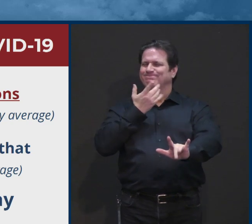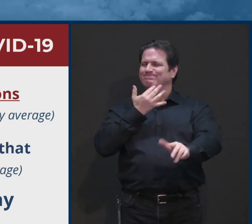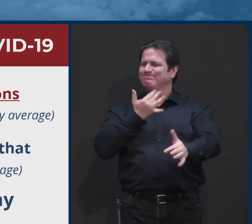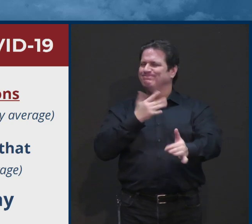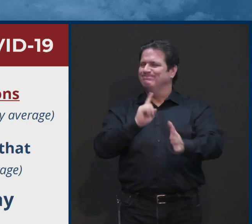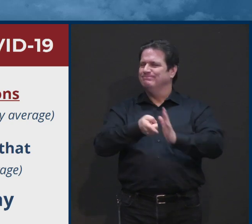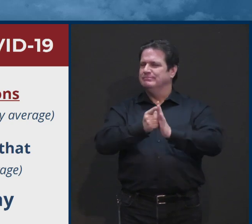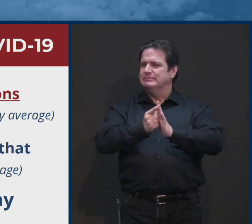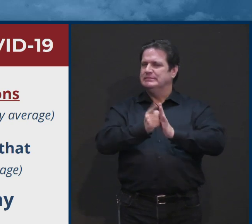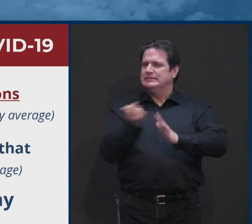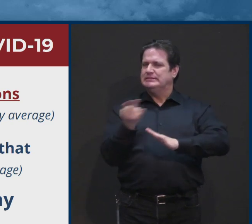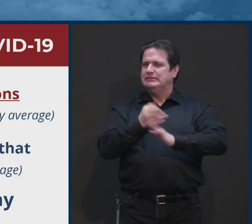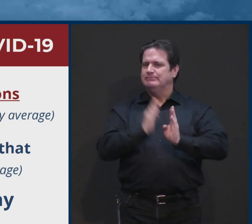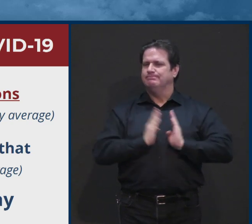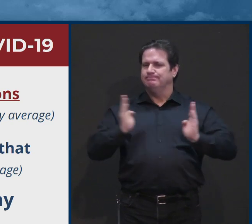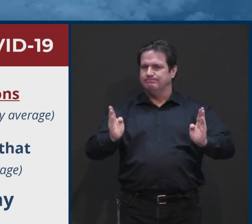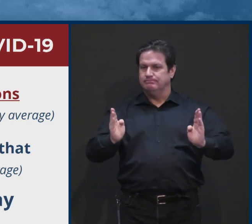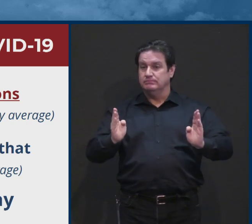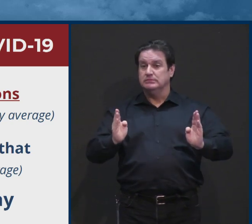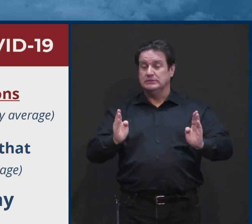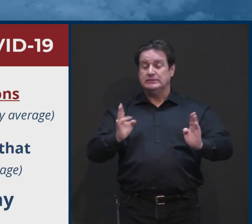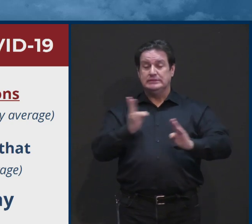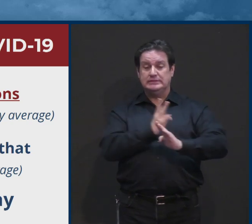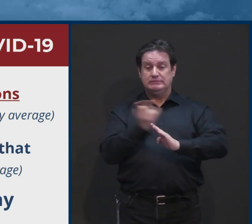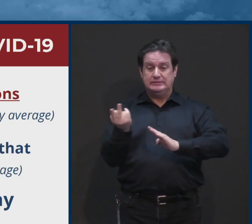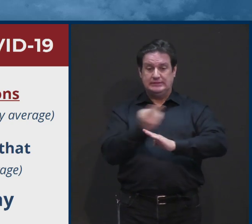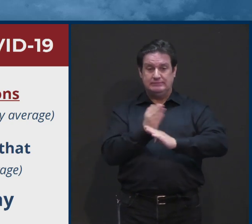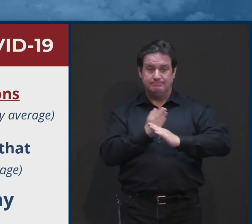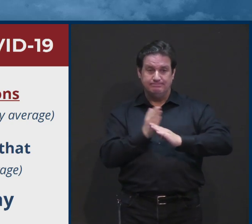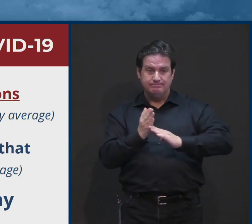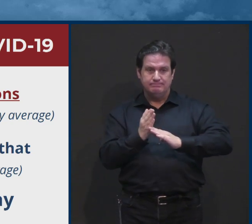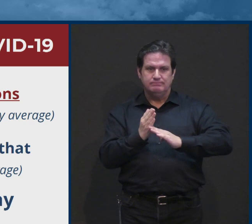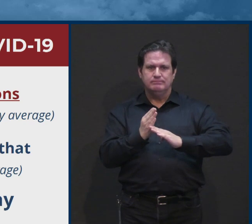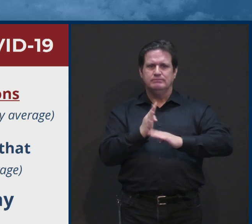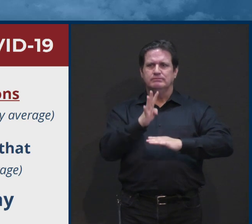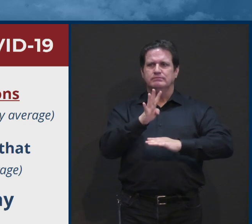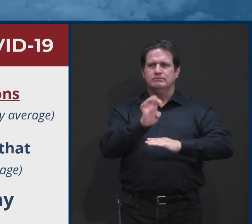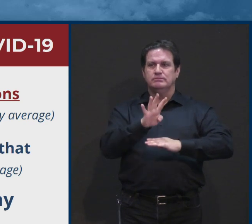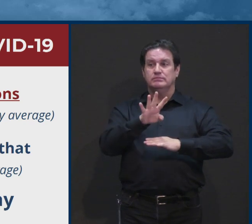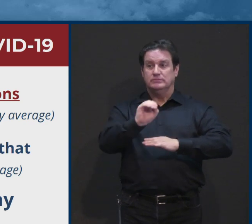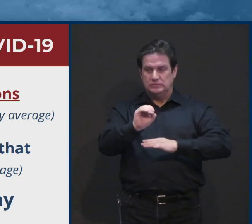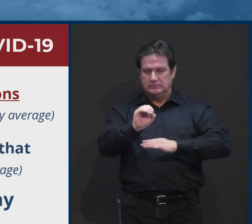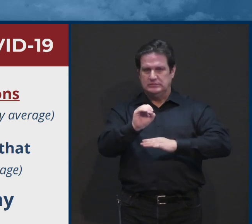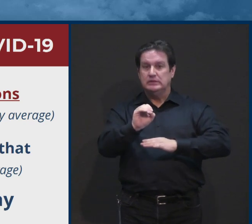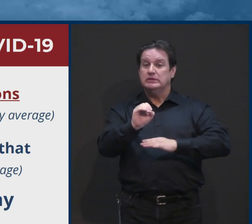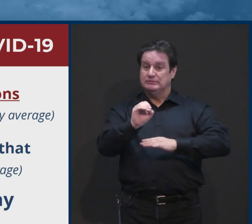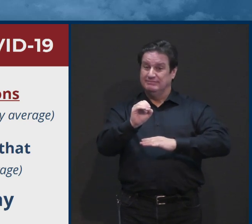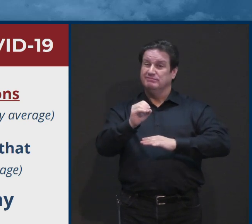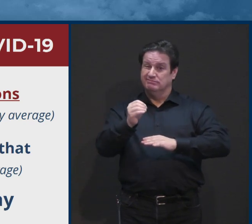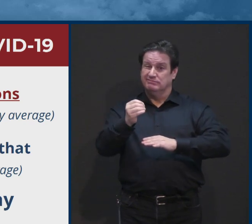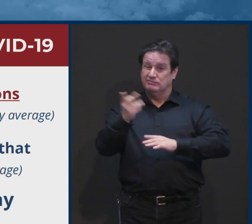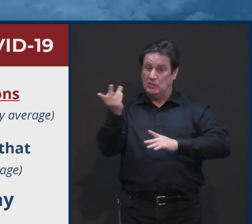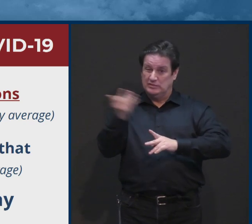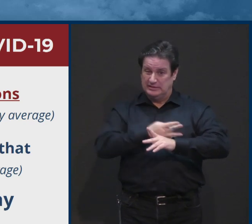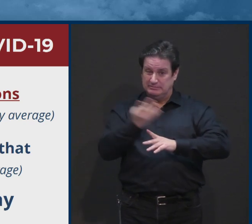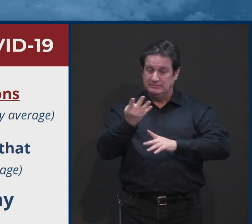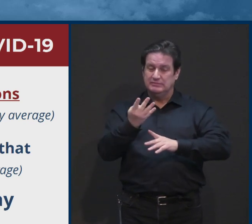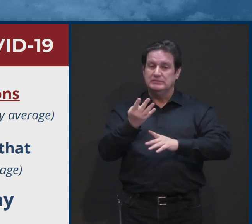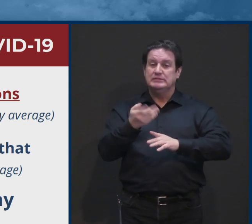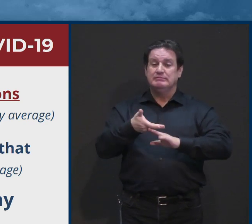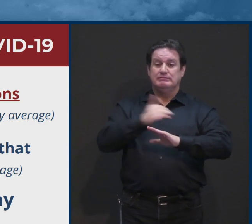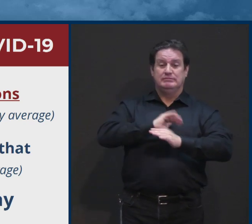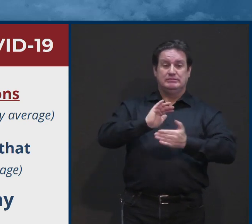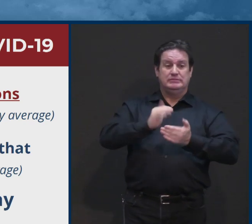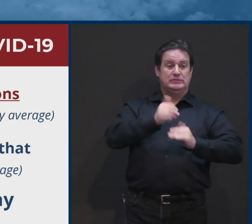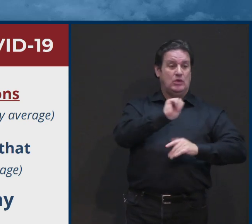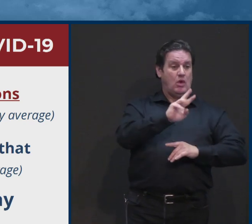you feel better than you should. So the 7-day moving average is at 440. Again, that's 4 times what it was back in the end